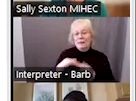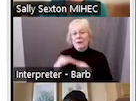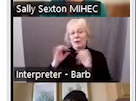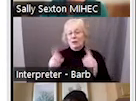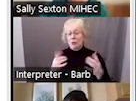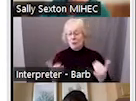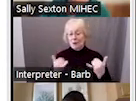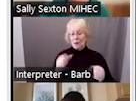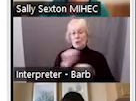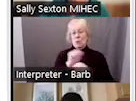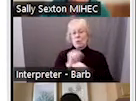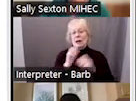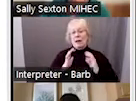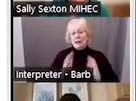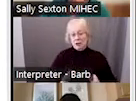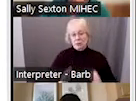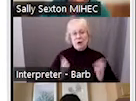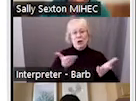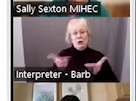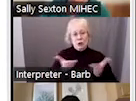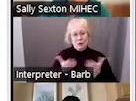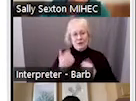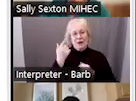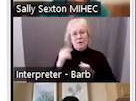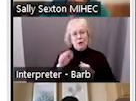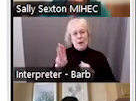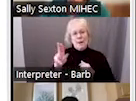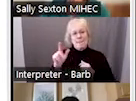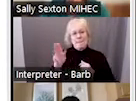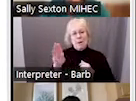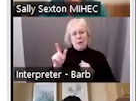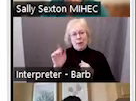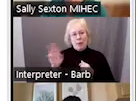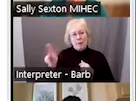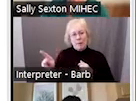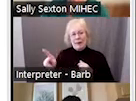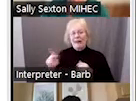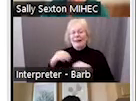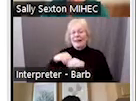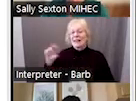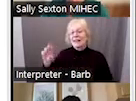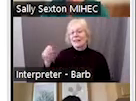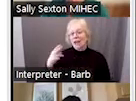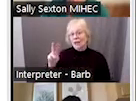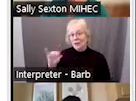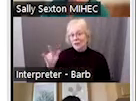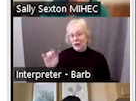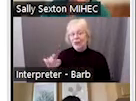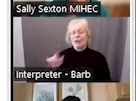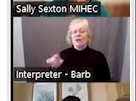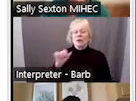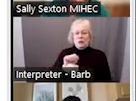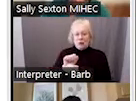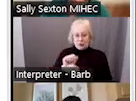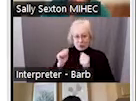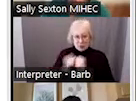service and marketing for Bubble Love Nashville. She does self-advocate work with the ARC of Tennessee, People's First